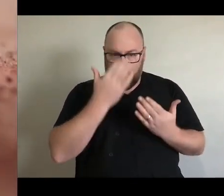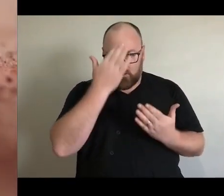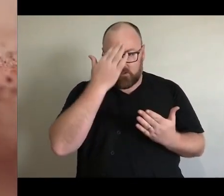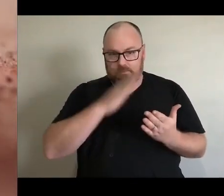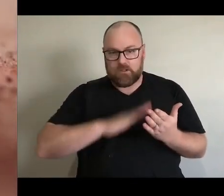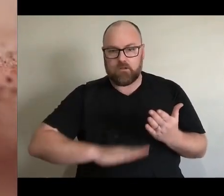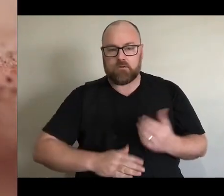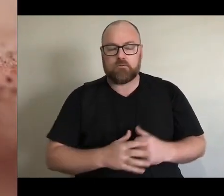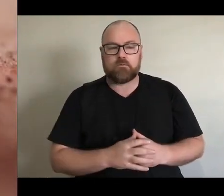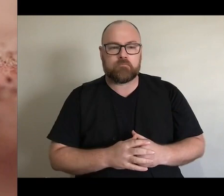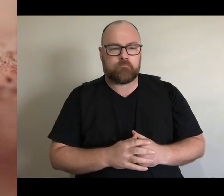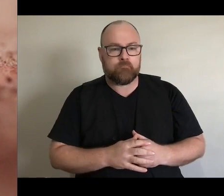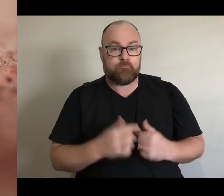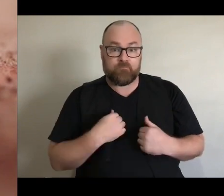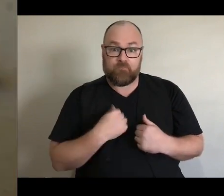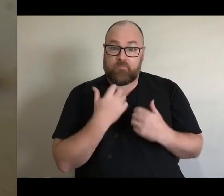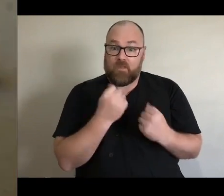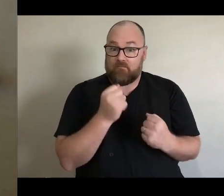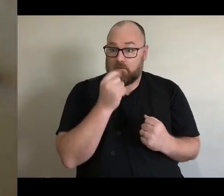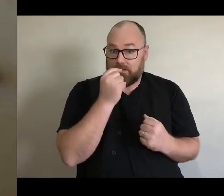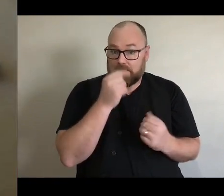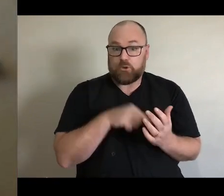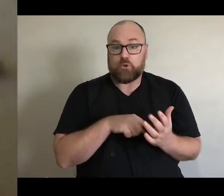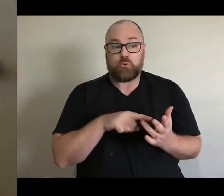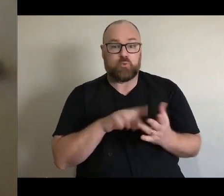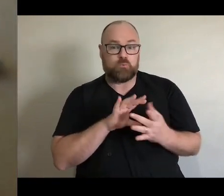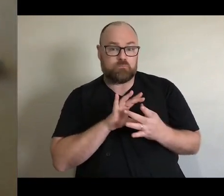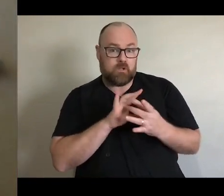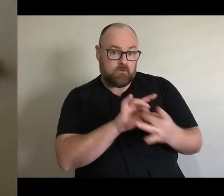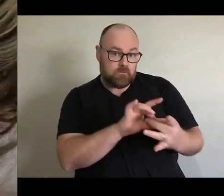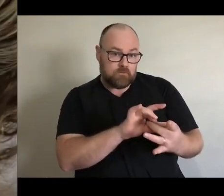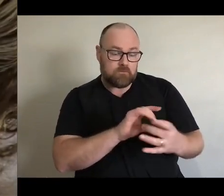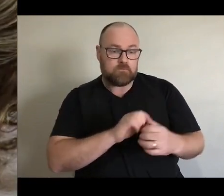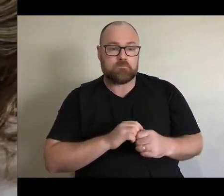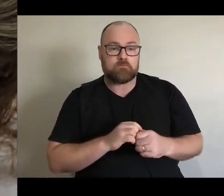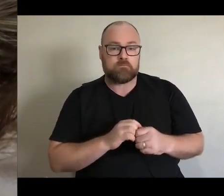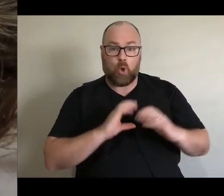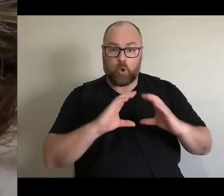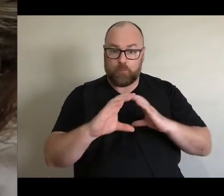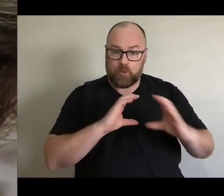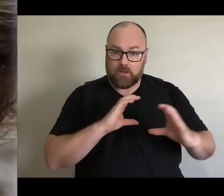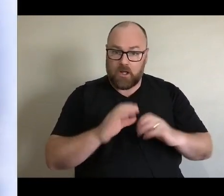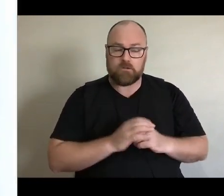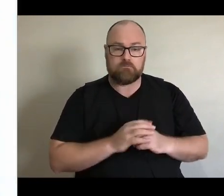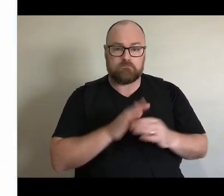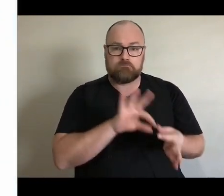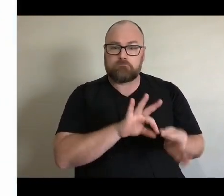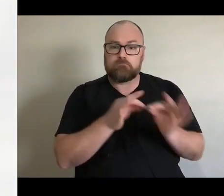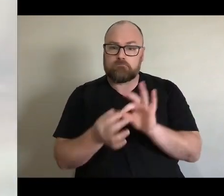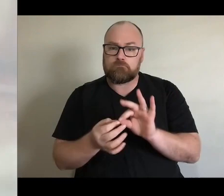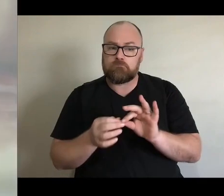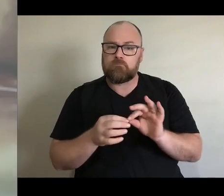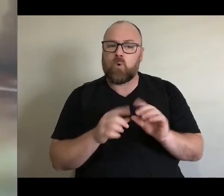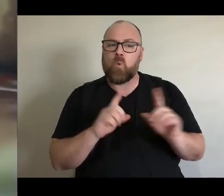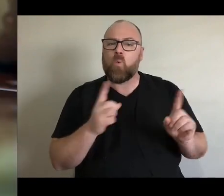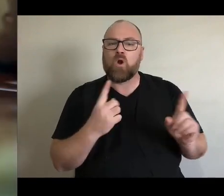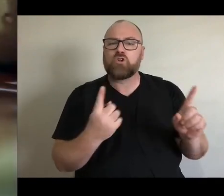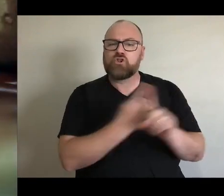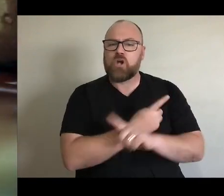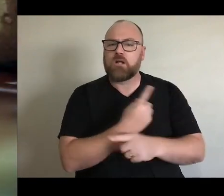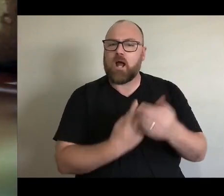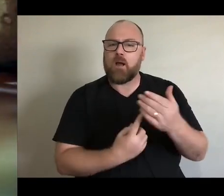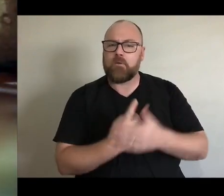the ability to be able to connect and communicate and translate the changes that are happening, and also our just deep